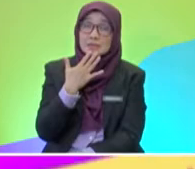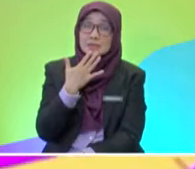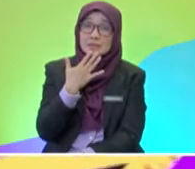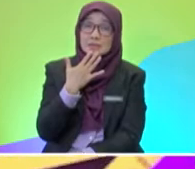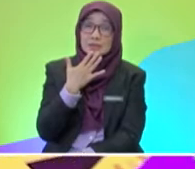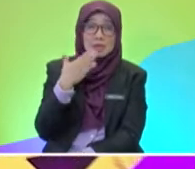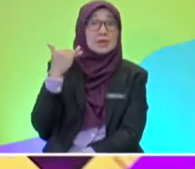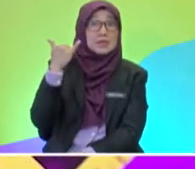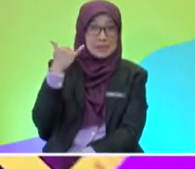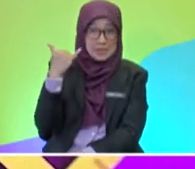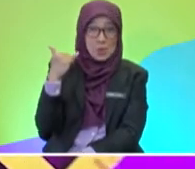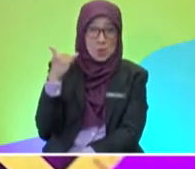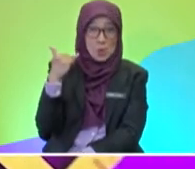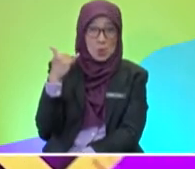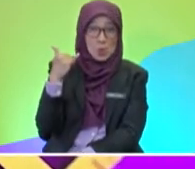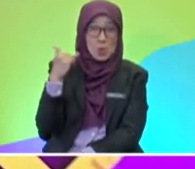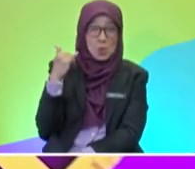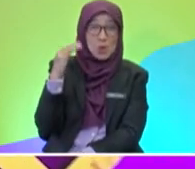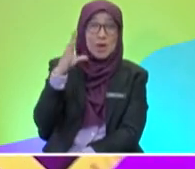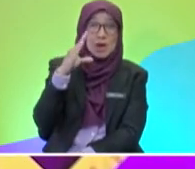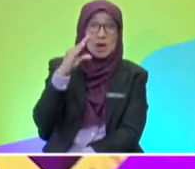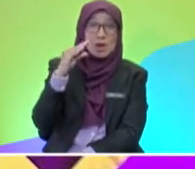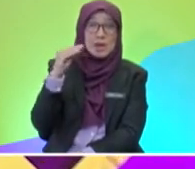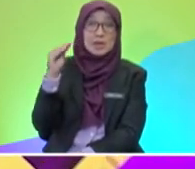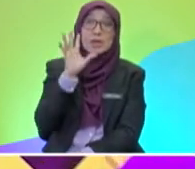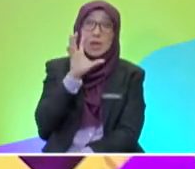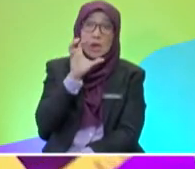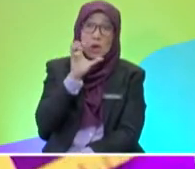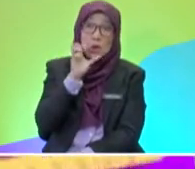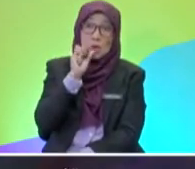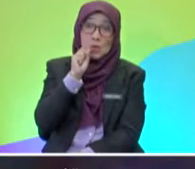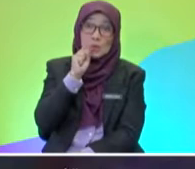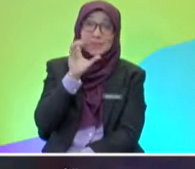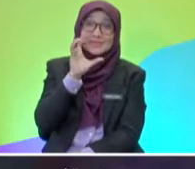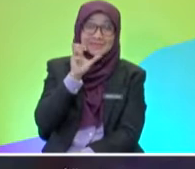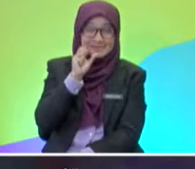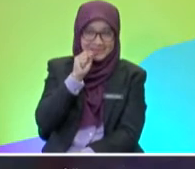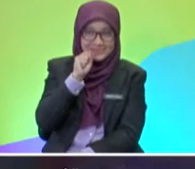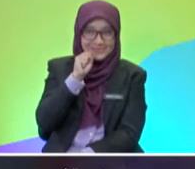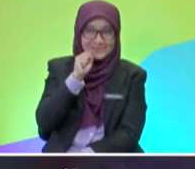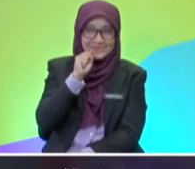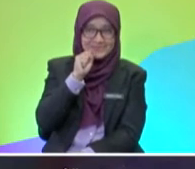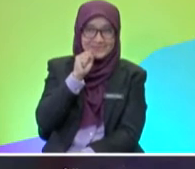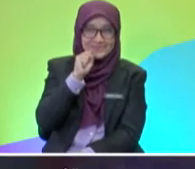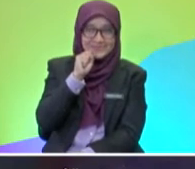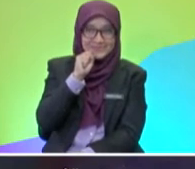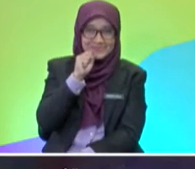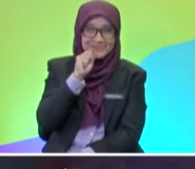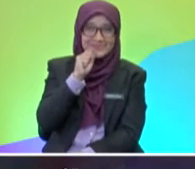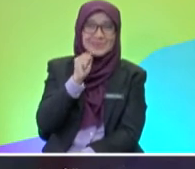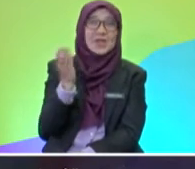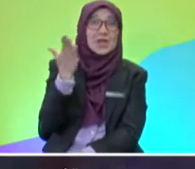is yellow and a tinge of orange. Yes, you're right. Okay, now let's